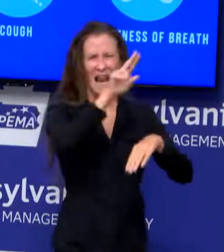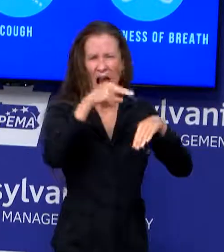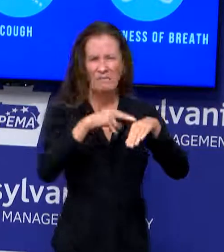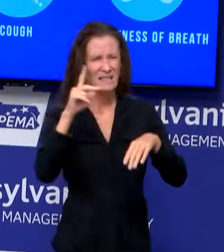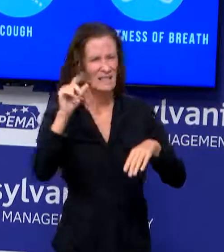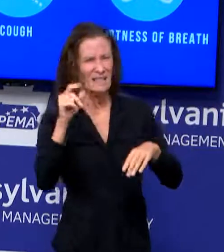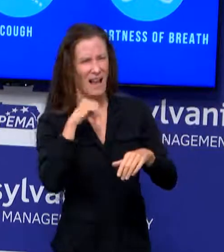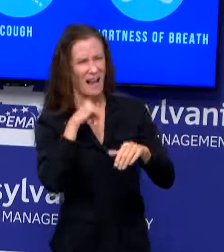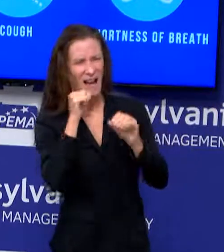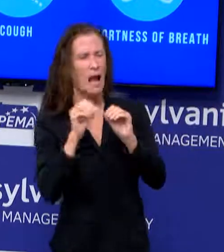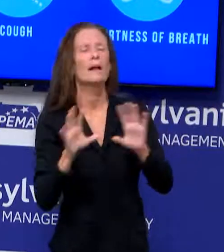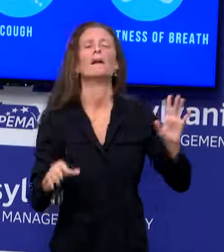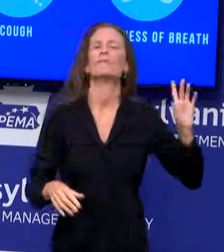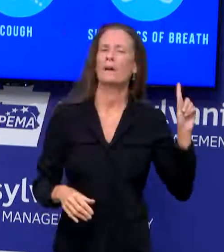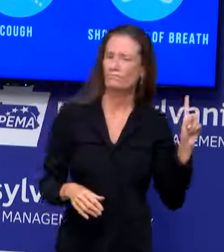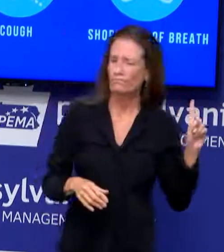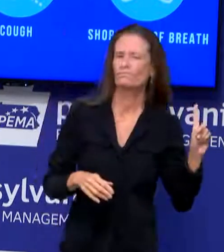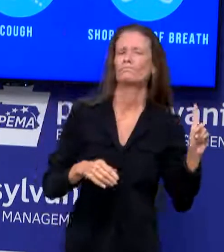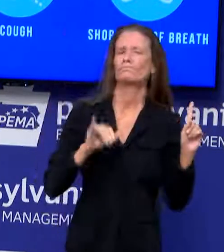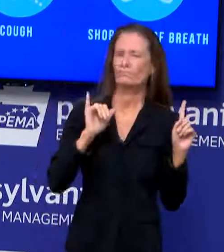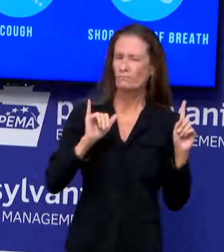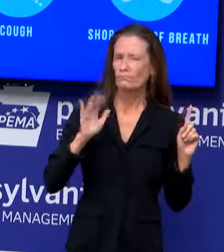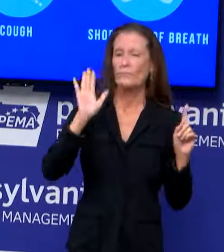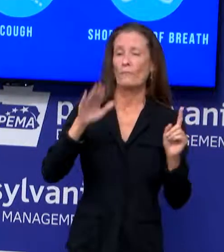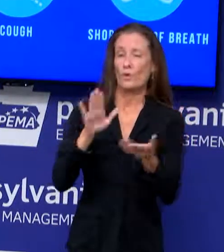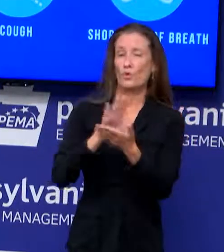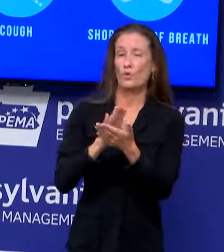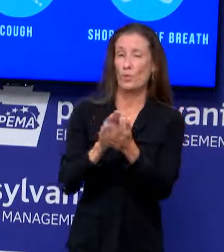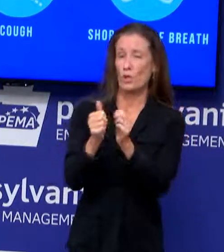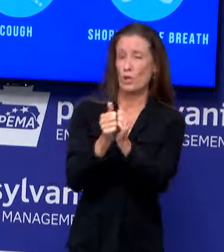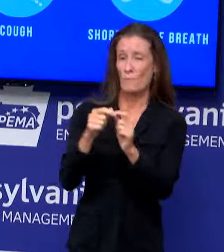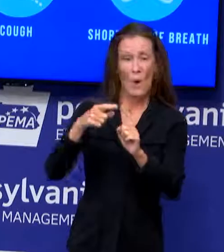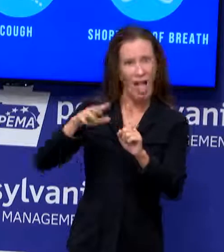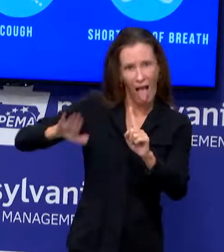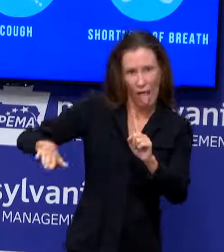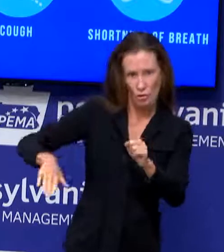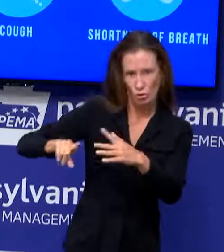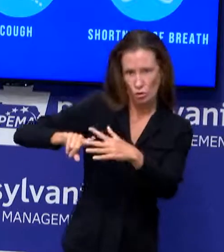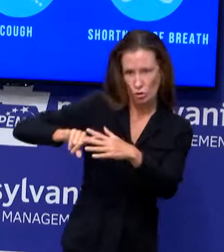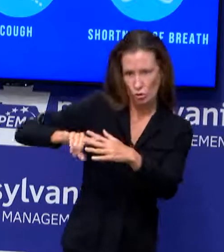can't use data from sports that haven't officially started.